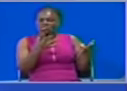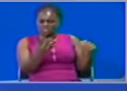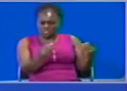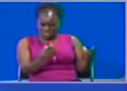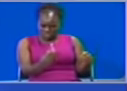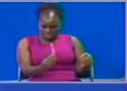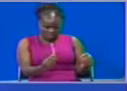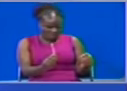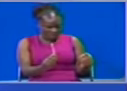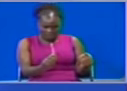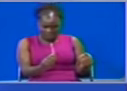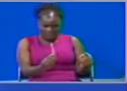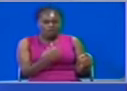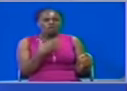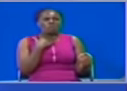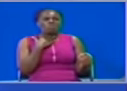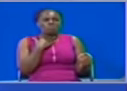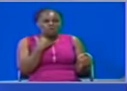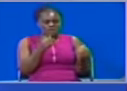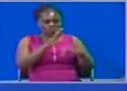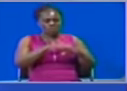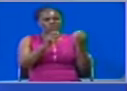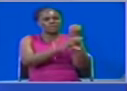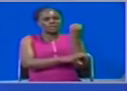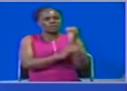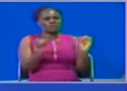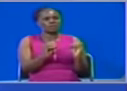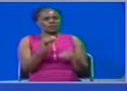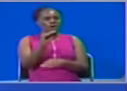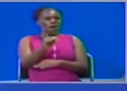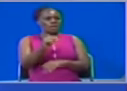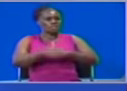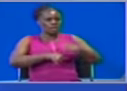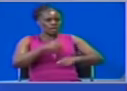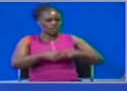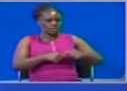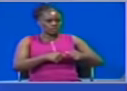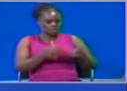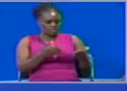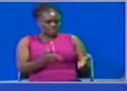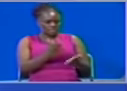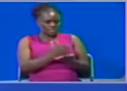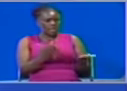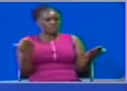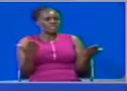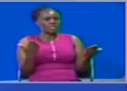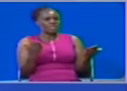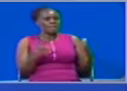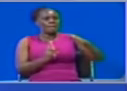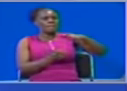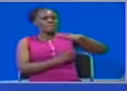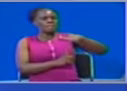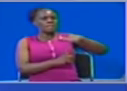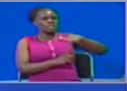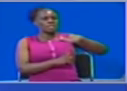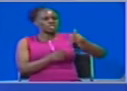not something that we would wish upon our country. And that is why we are calling for action. We are saying this is something that the ministry should have